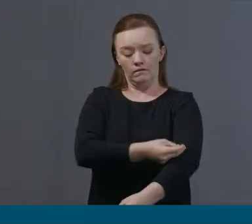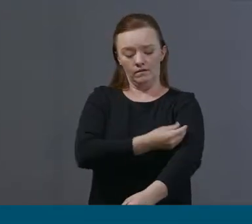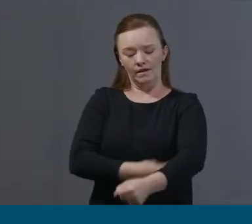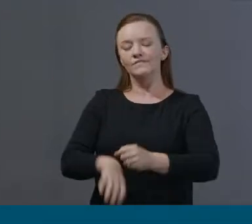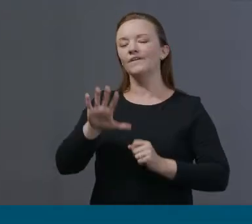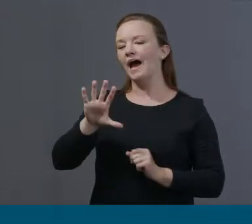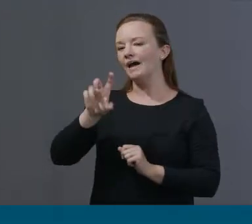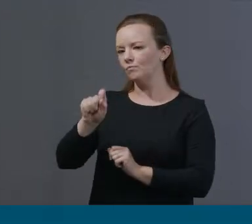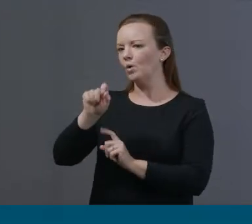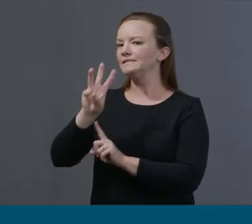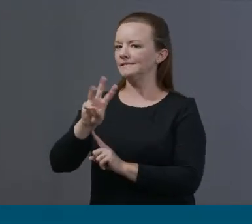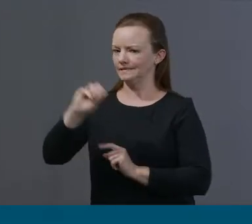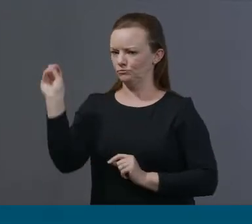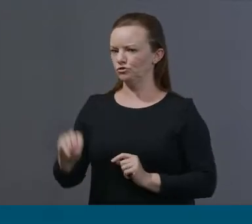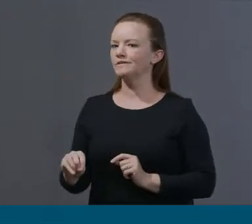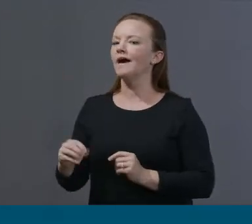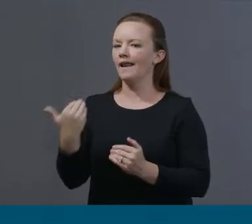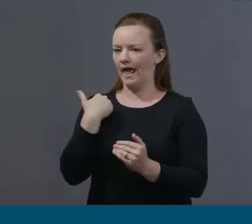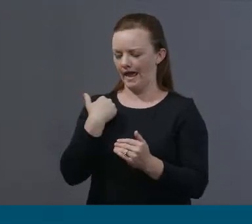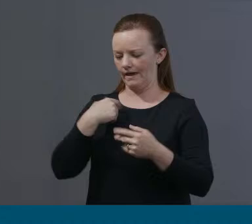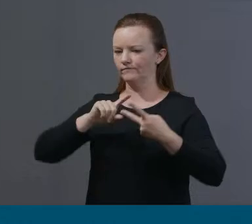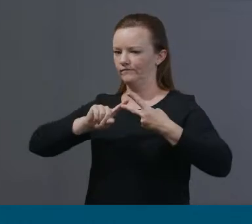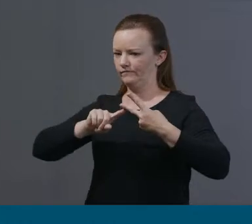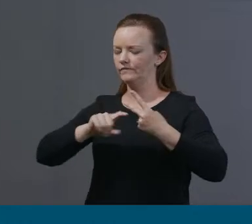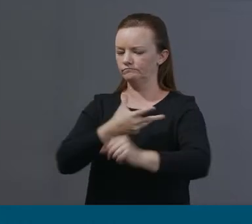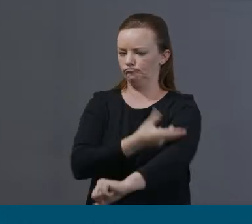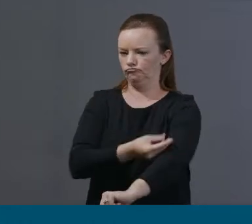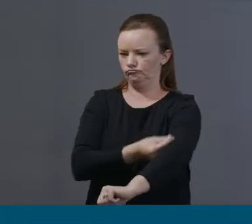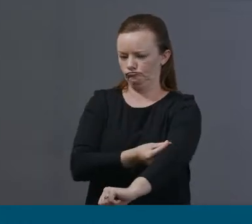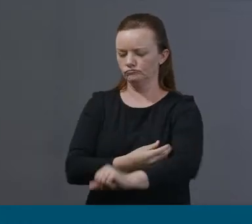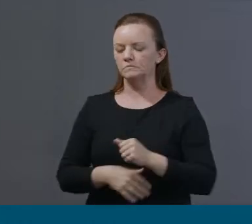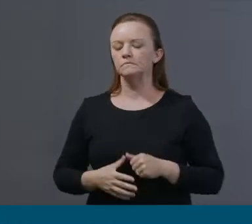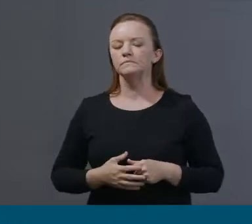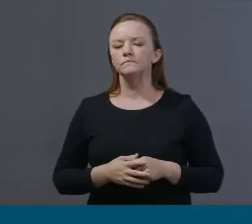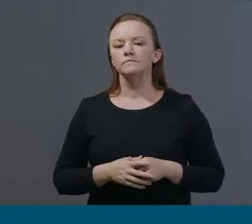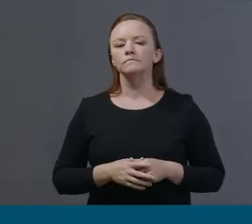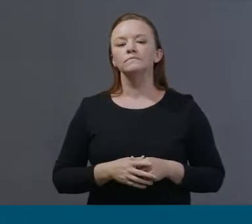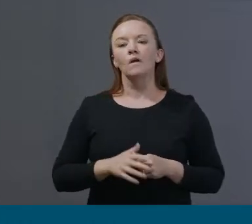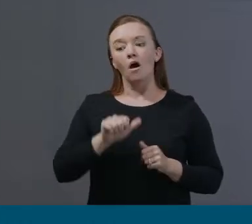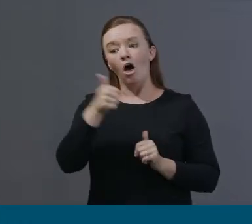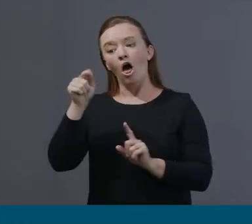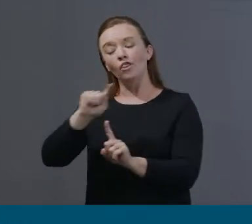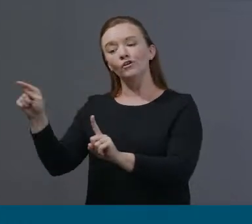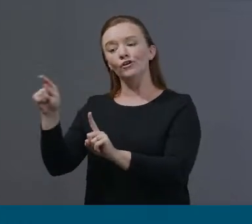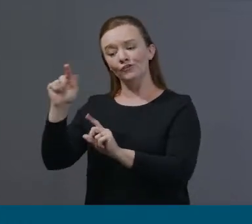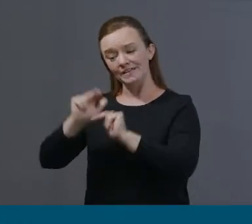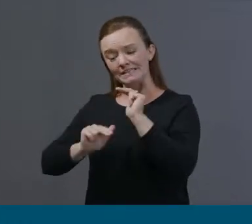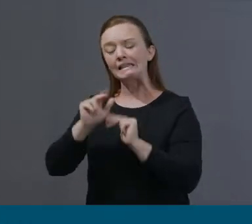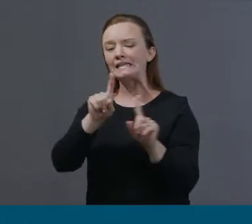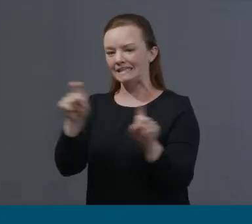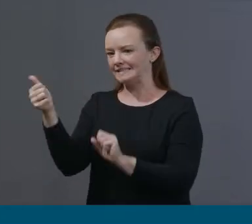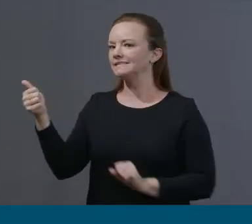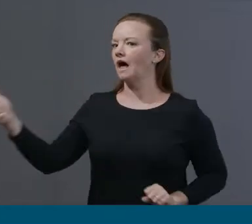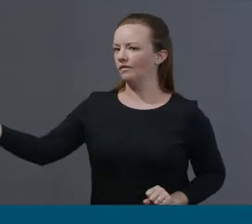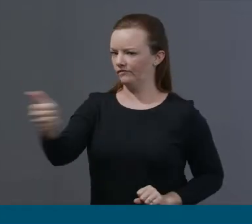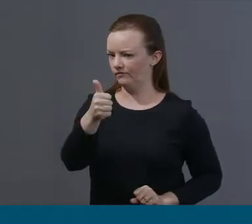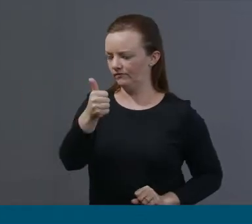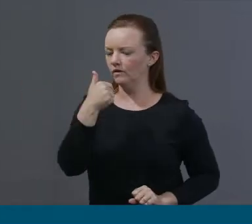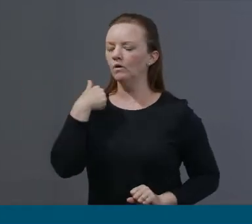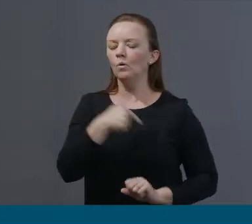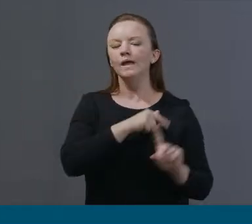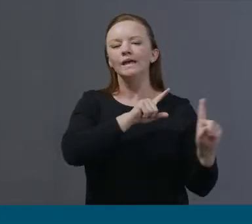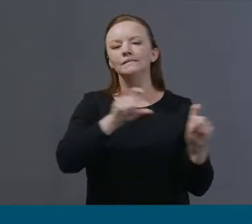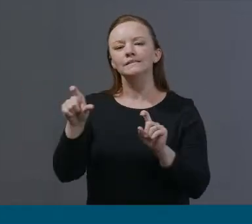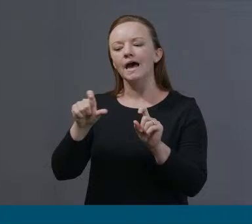that are testing their staff and residents on their own. We also have tested the staff and residents at the Pioneer Home, as well